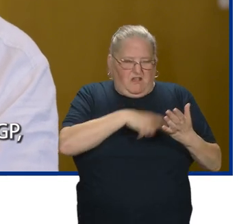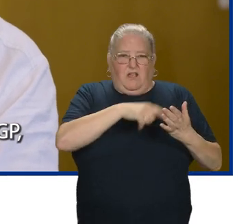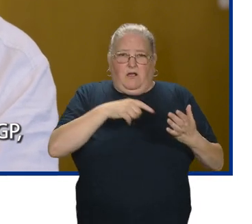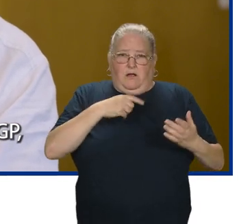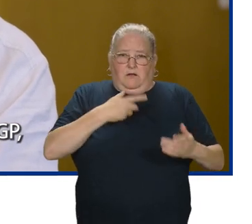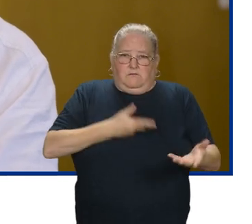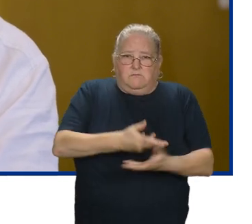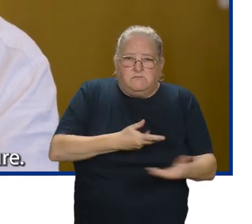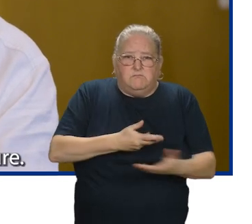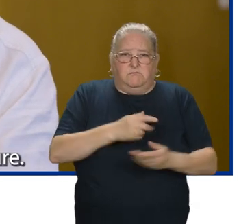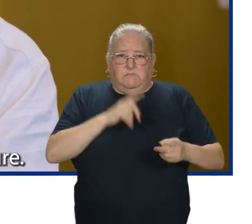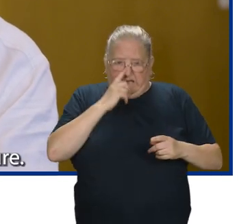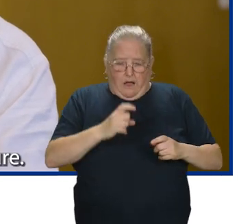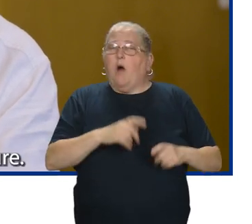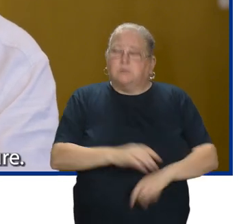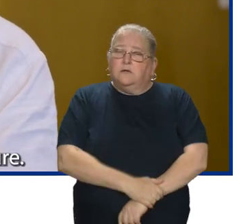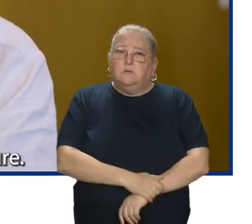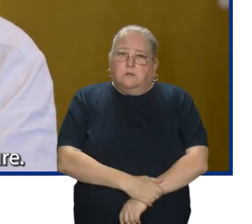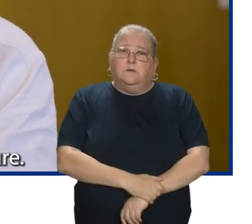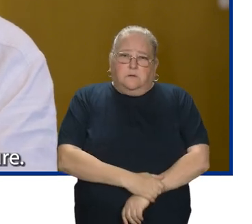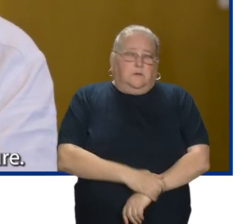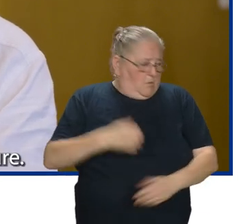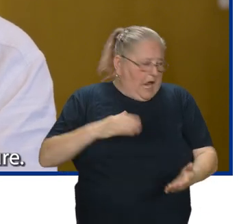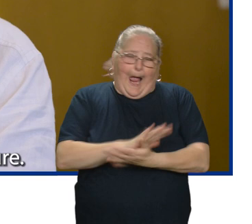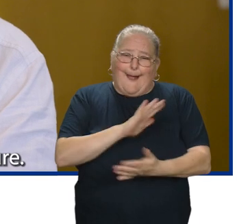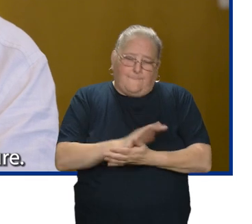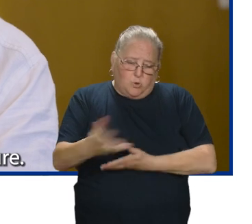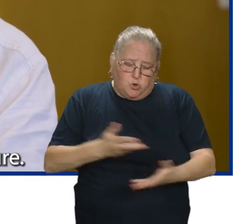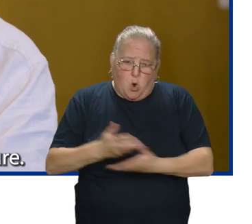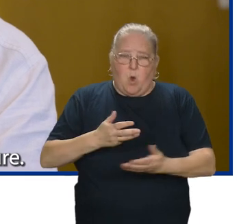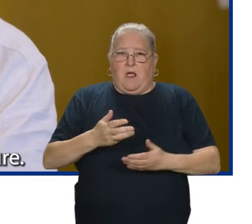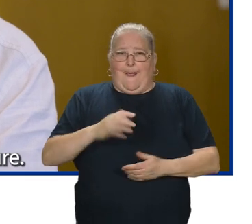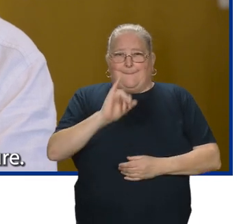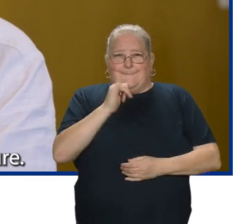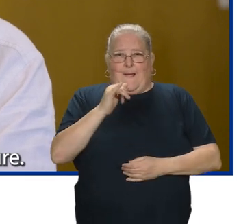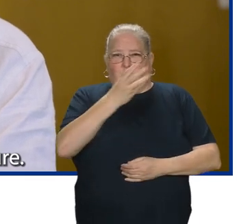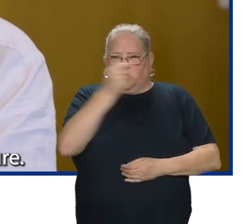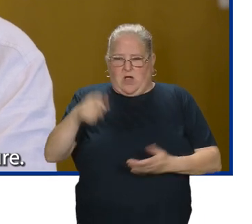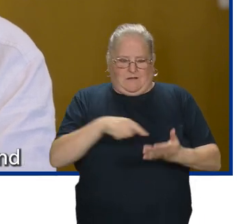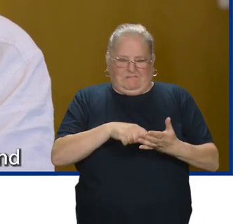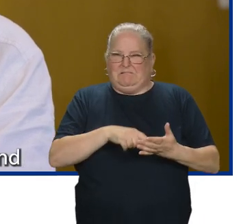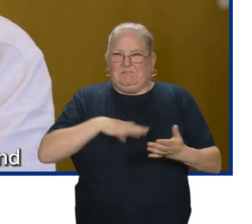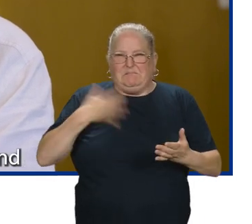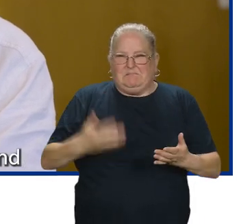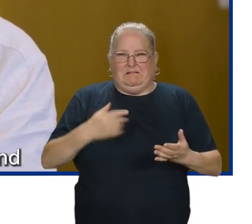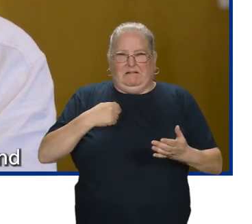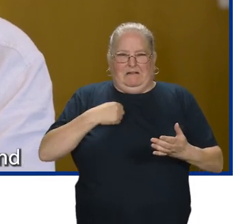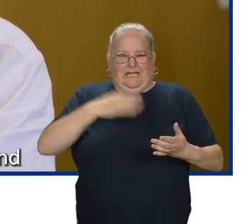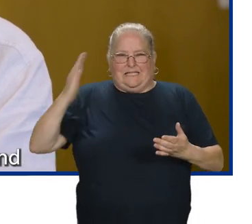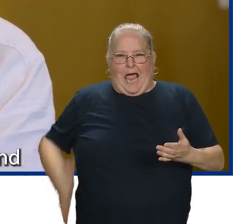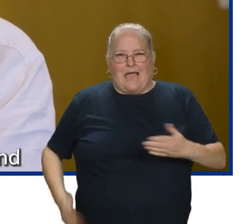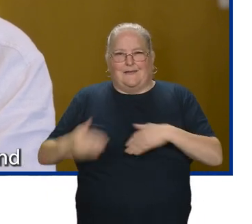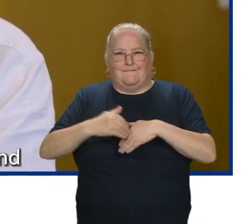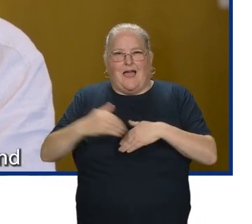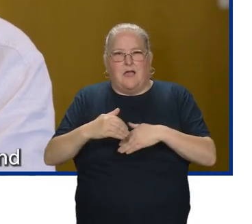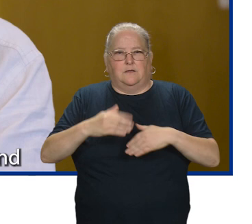how effective it is, any possible side effects, and the plans for treatment in the future. If your prescriptions are